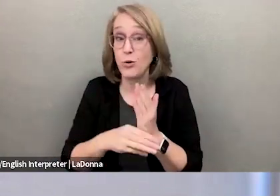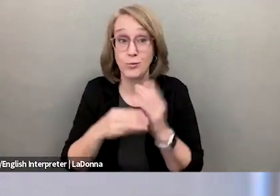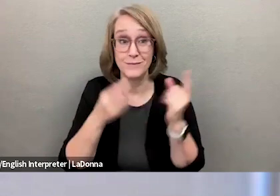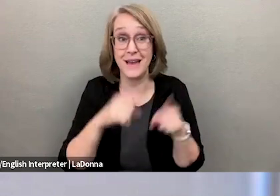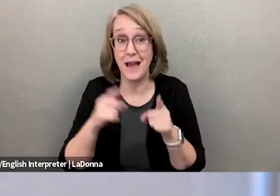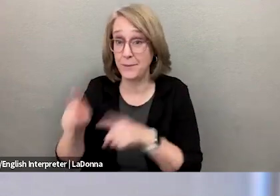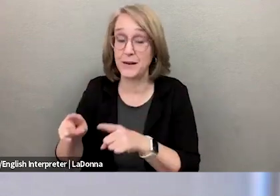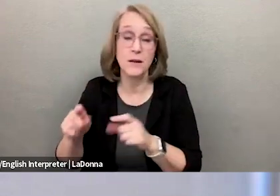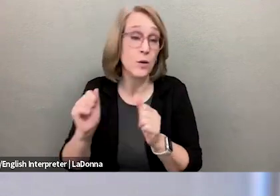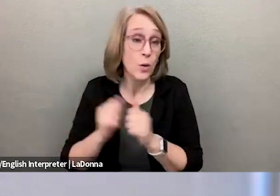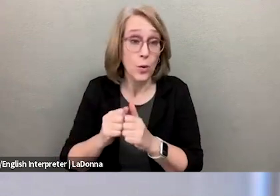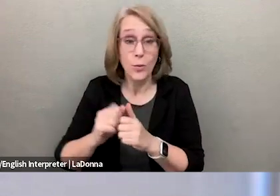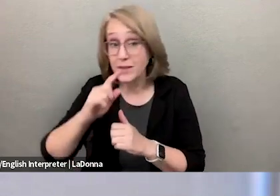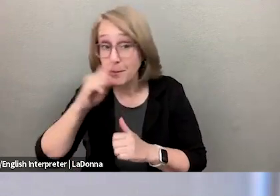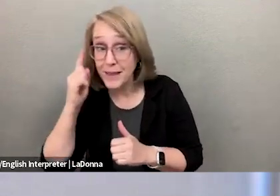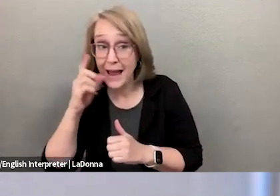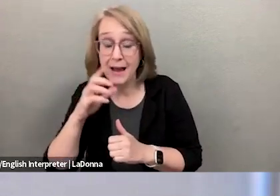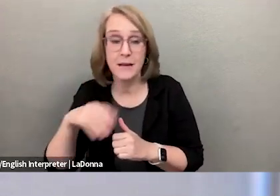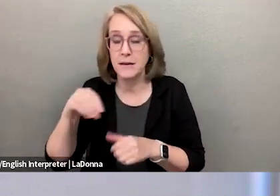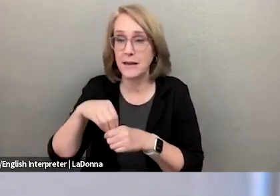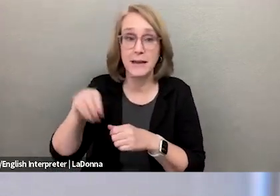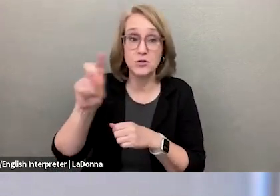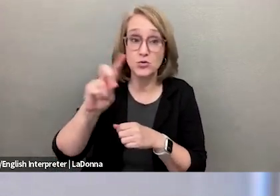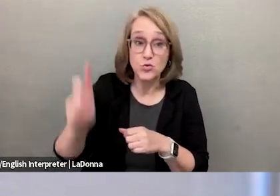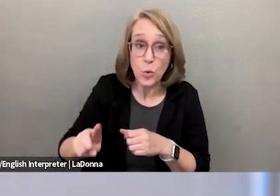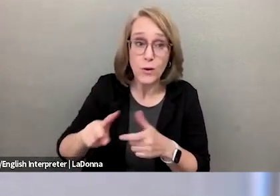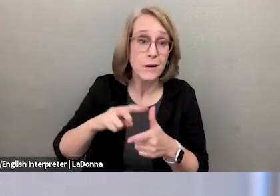on with the African American community in Detroit, in